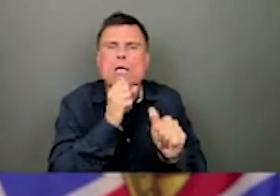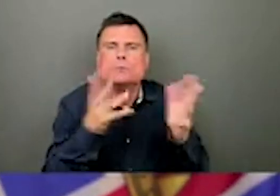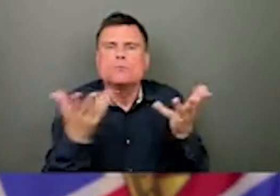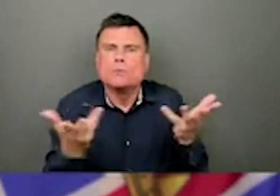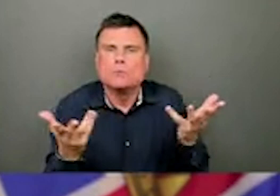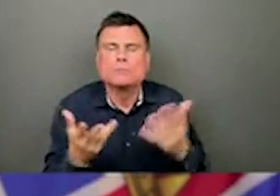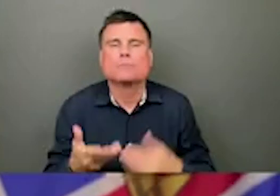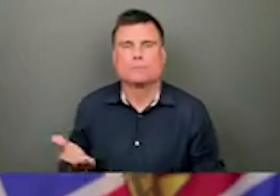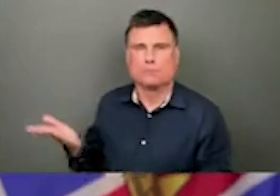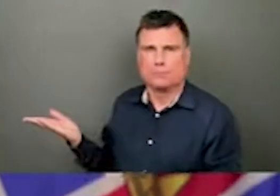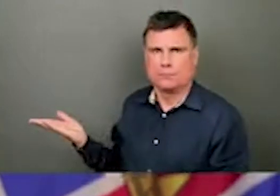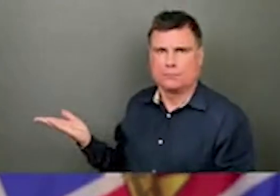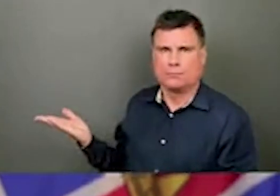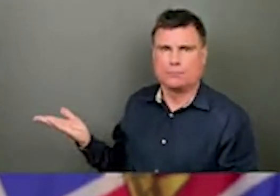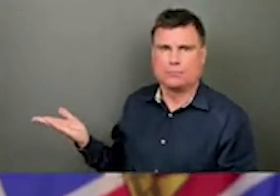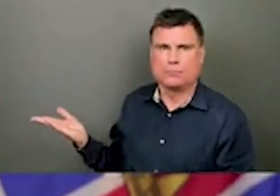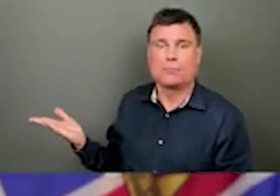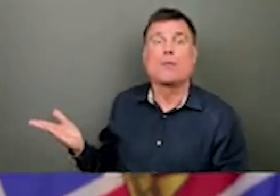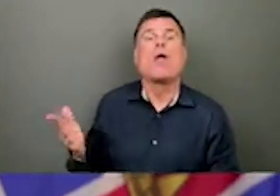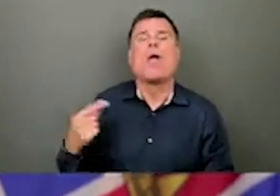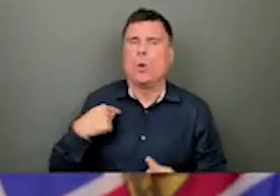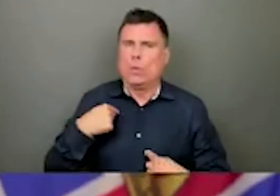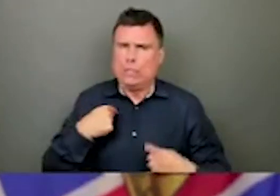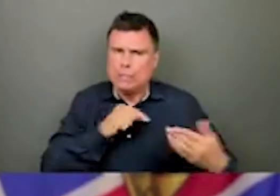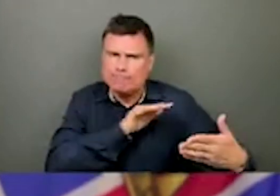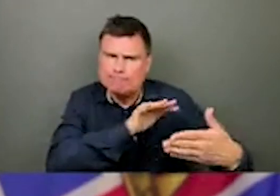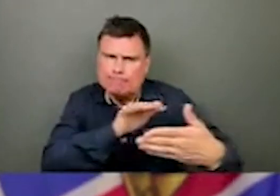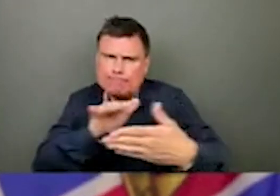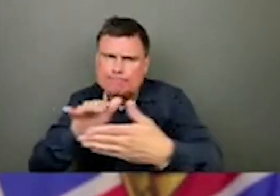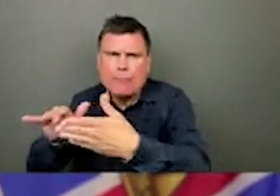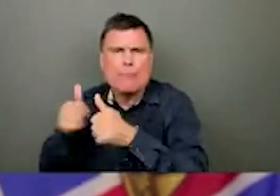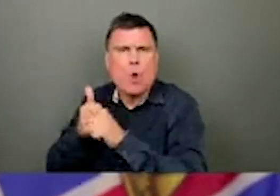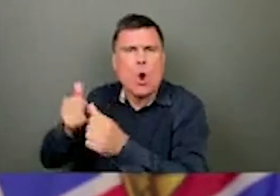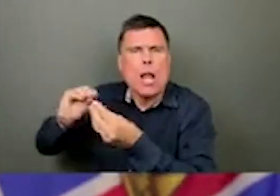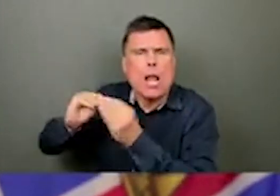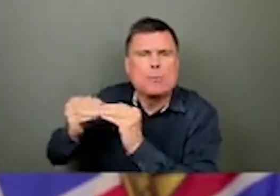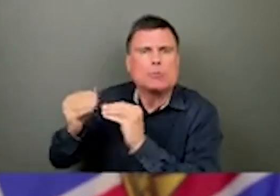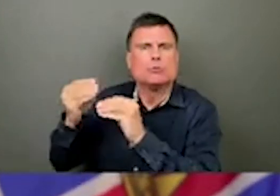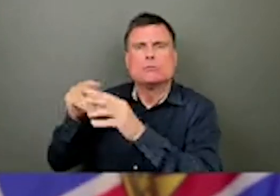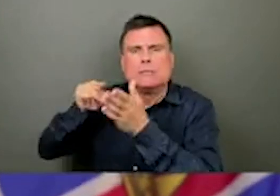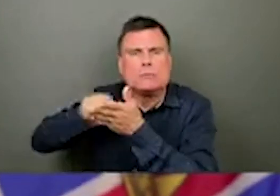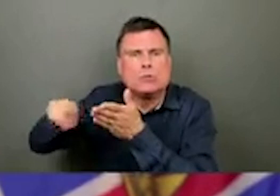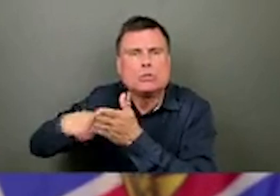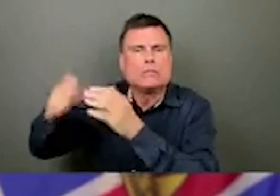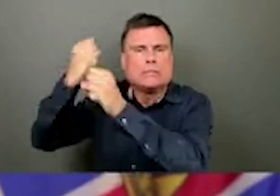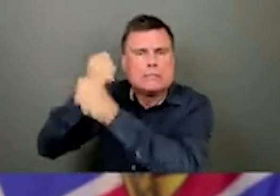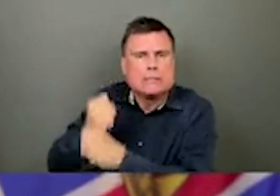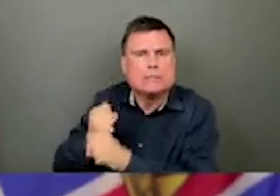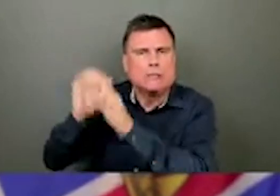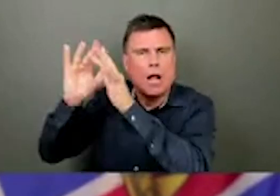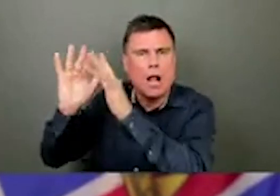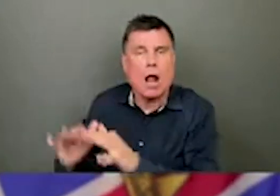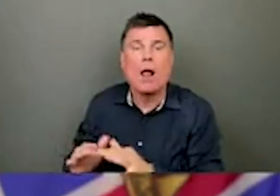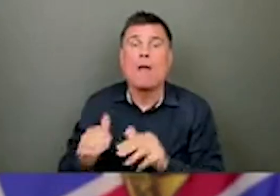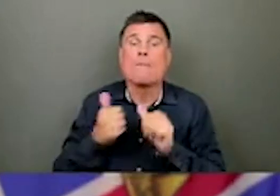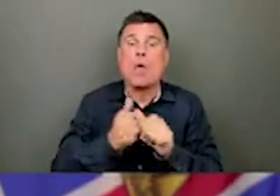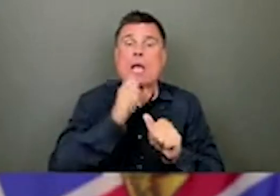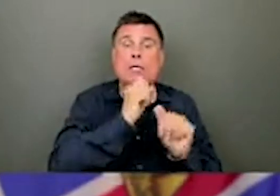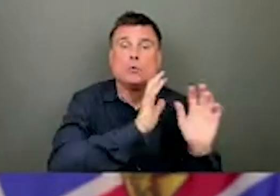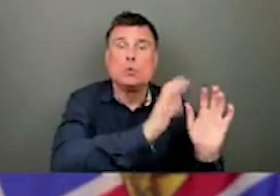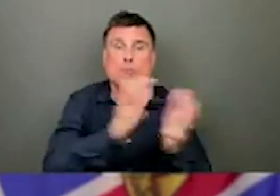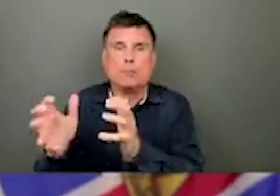now. One is that there's been some data that shows that people who have certain immune compromising conditions, so people who